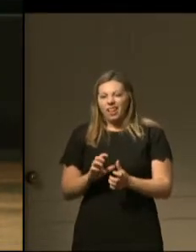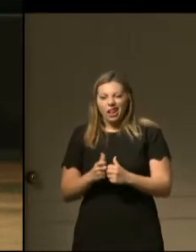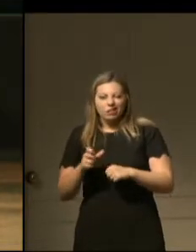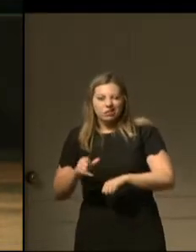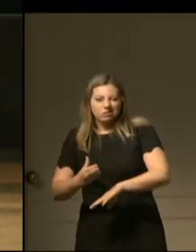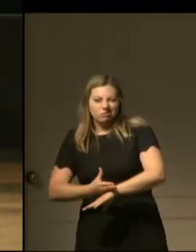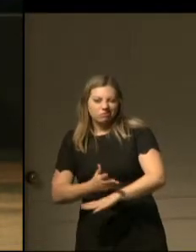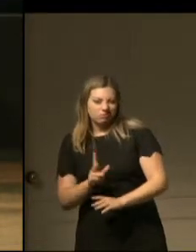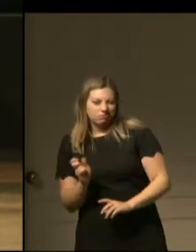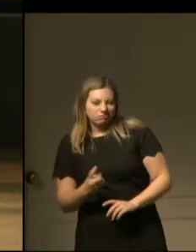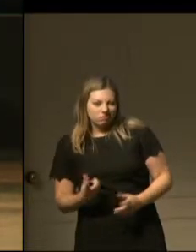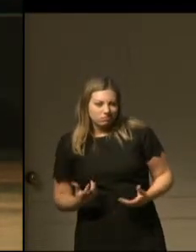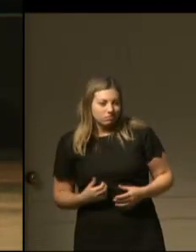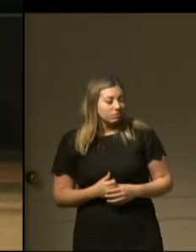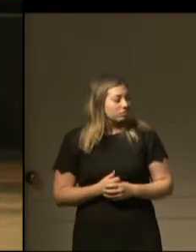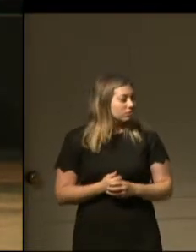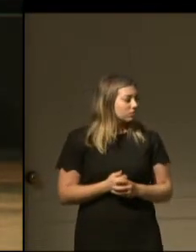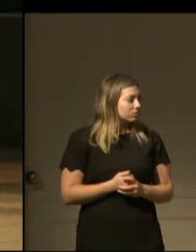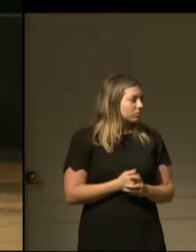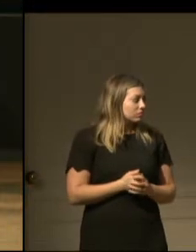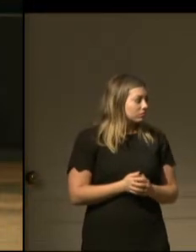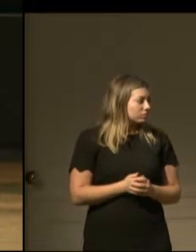better?